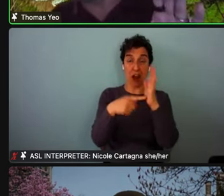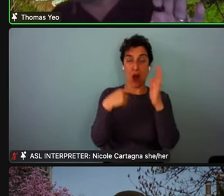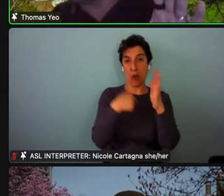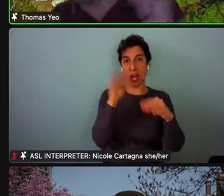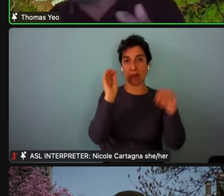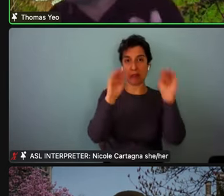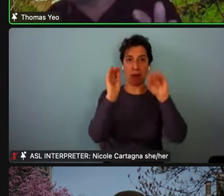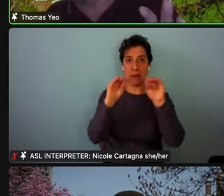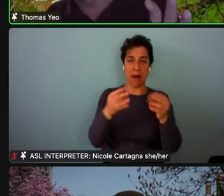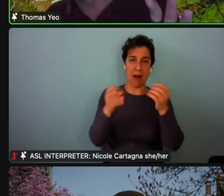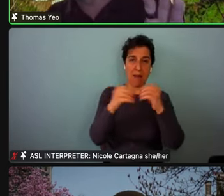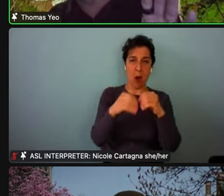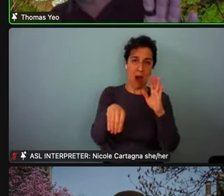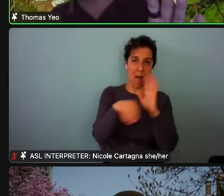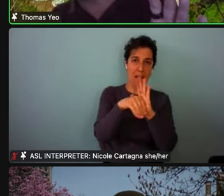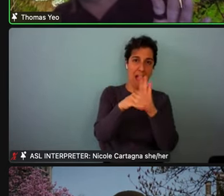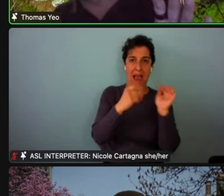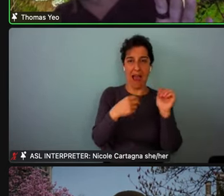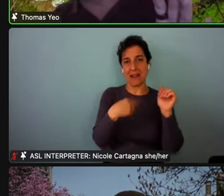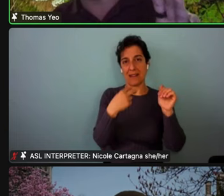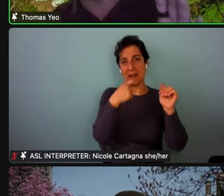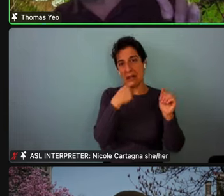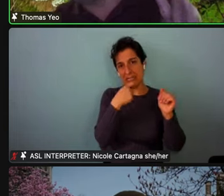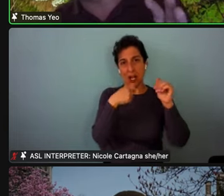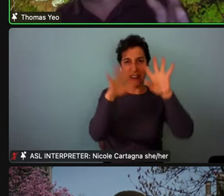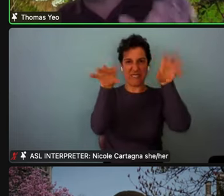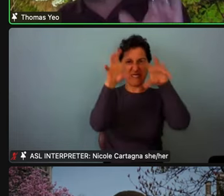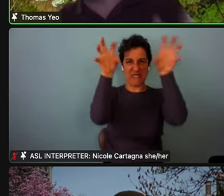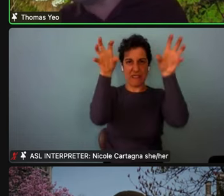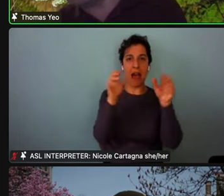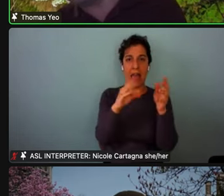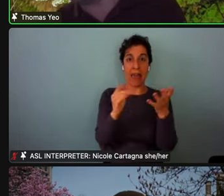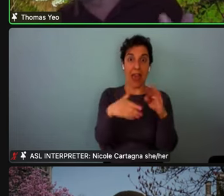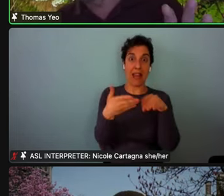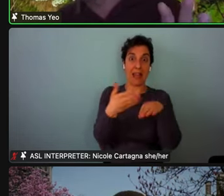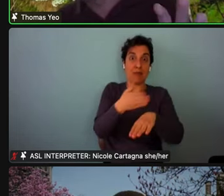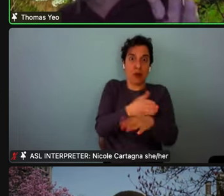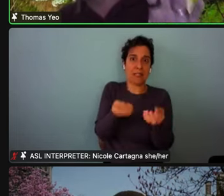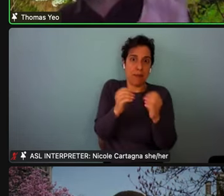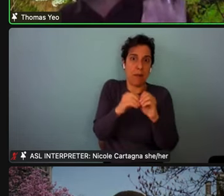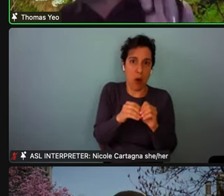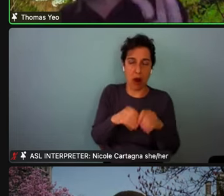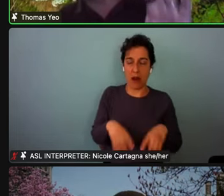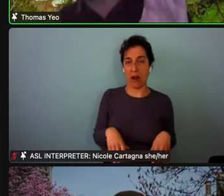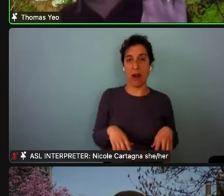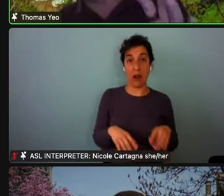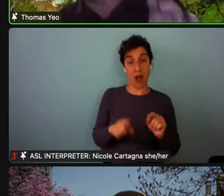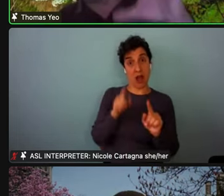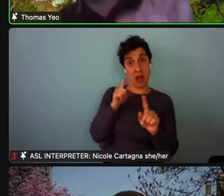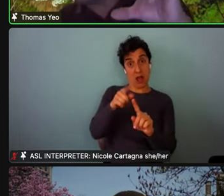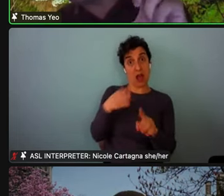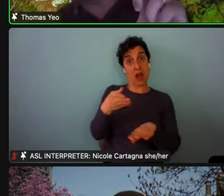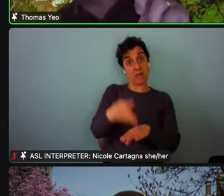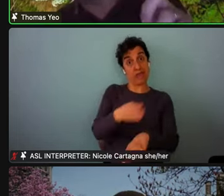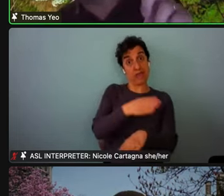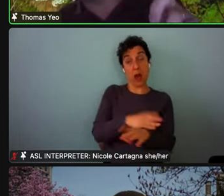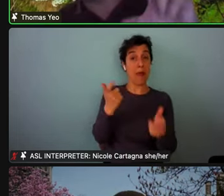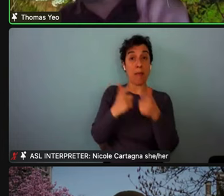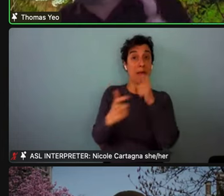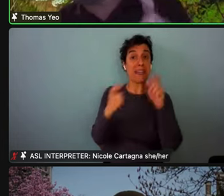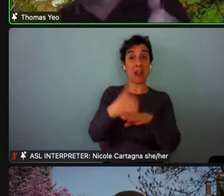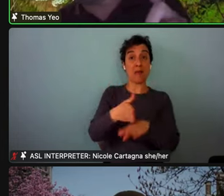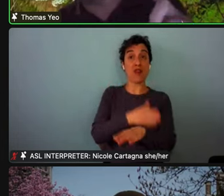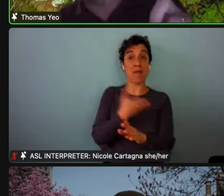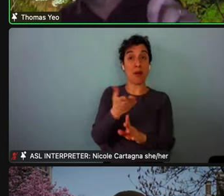bells and whistles on top of that. And that improves things a bit more, right? You can see that the key improvement, actually, the largest improvement